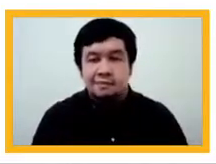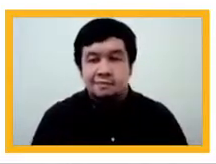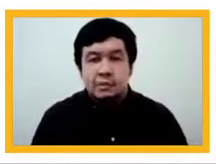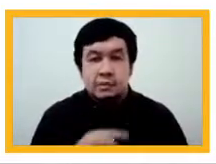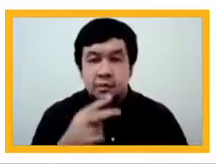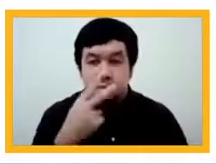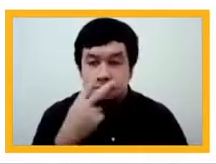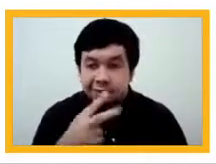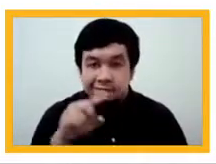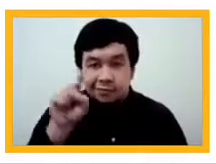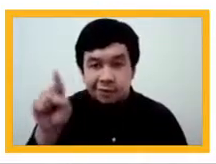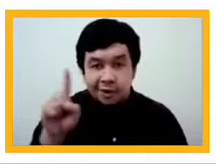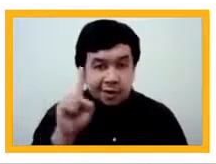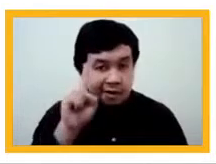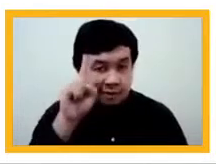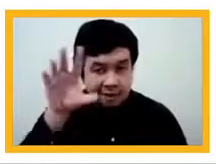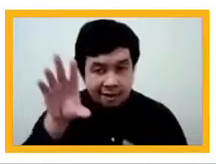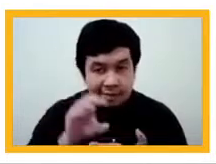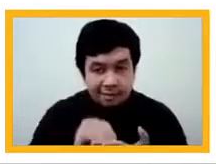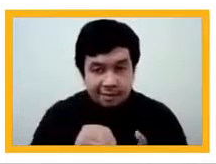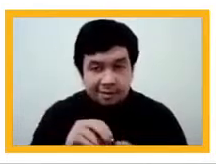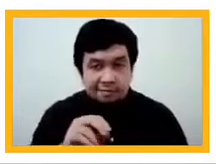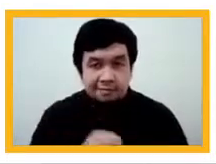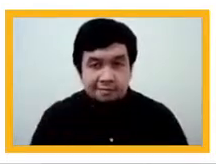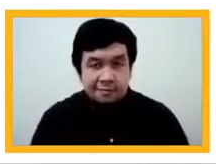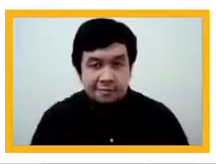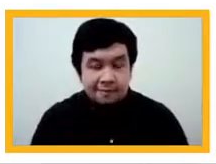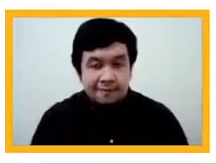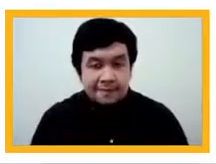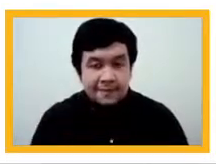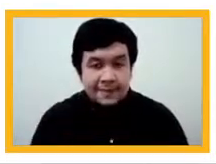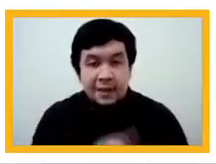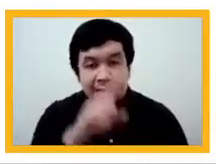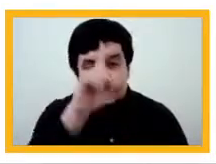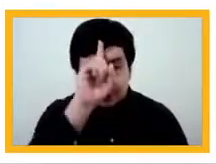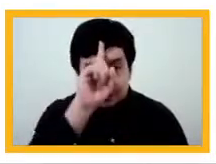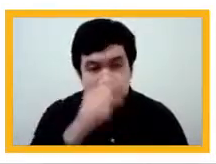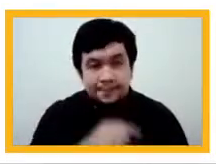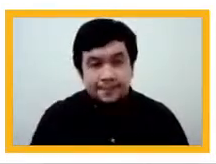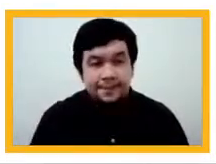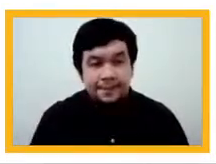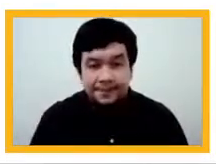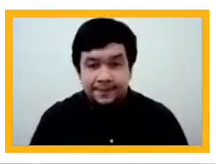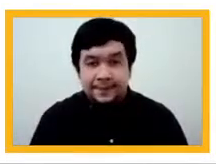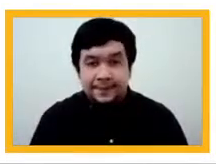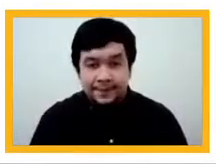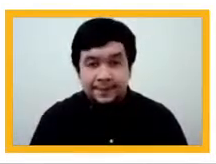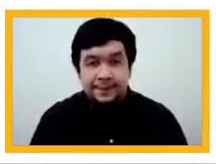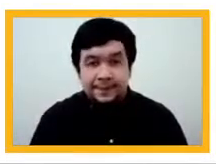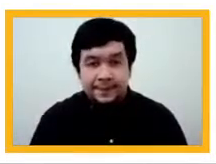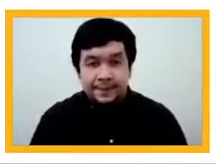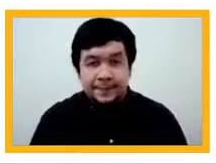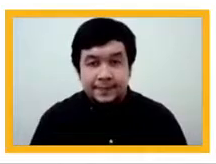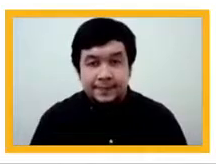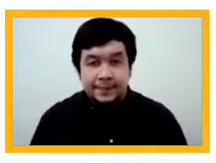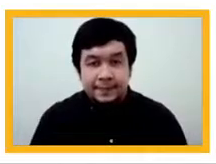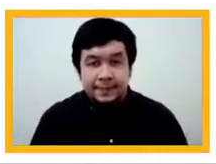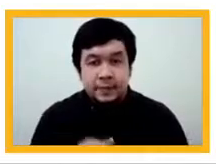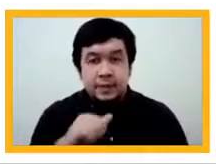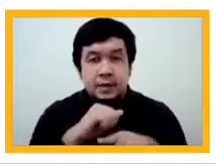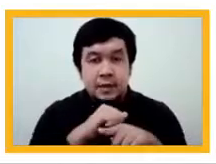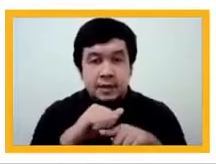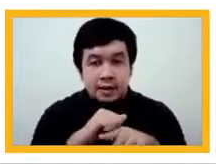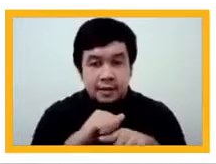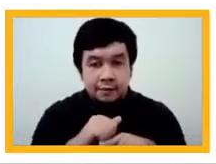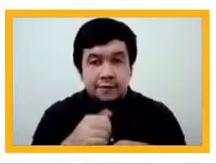But this kind of training system or the training ecosystem has evolved over